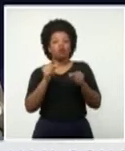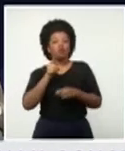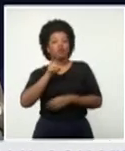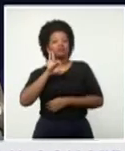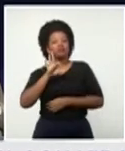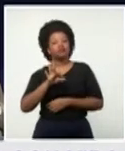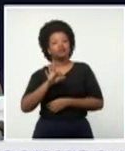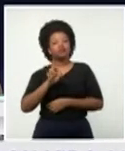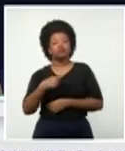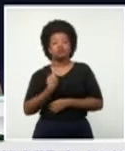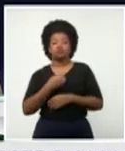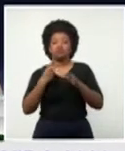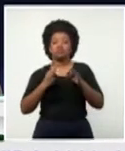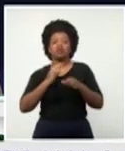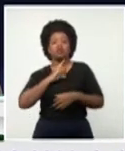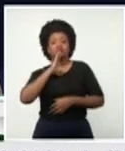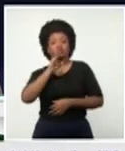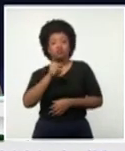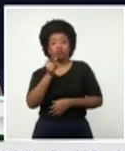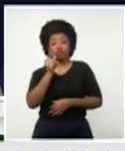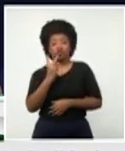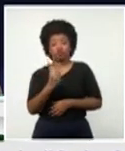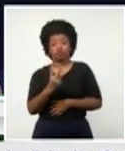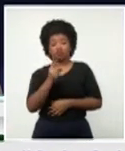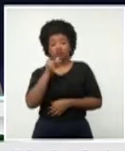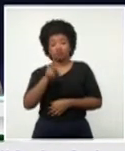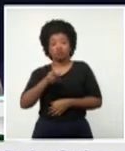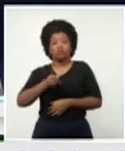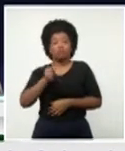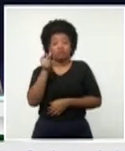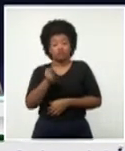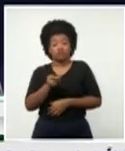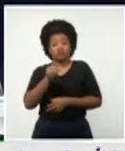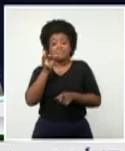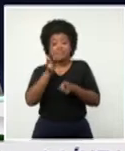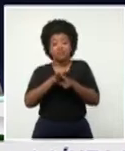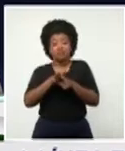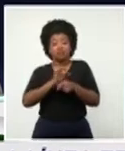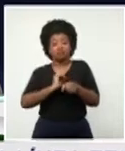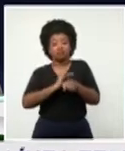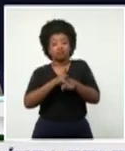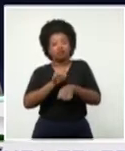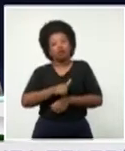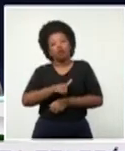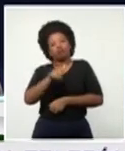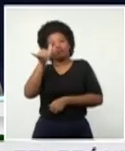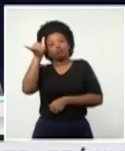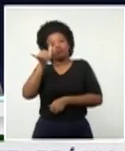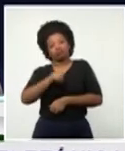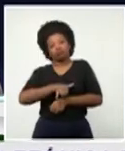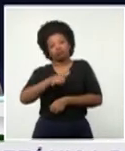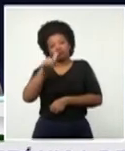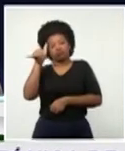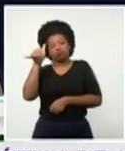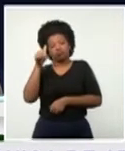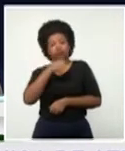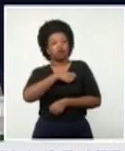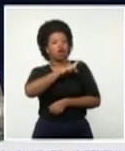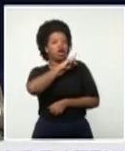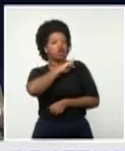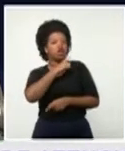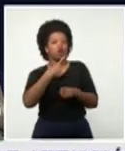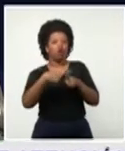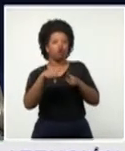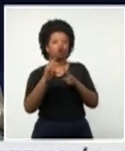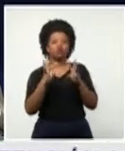countries of the region of the Americas. We have the two evacuees that we always mention, and yesterday we had another